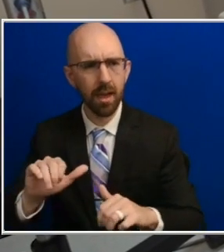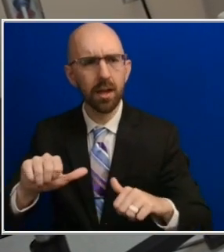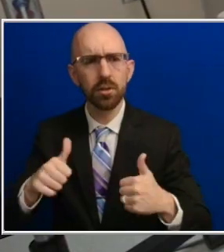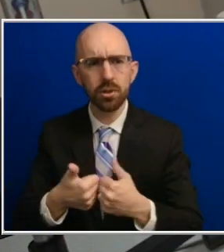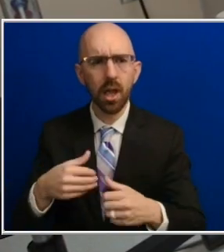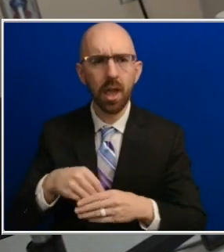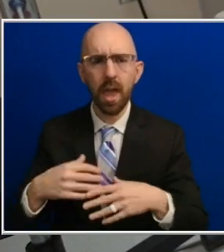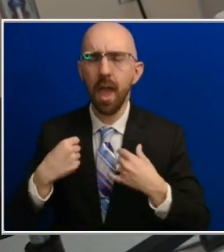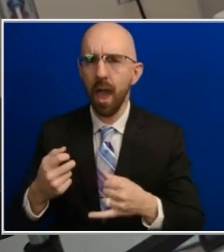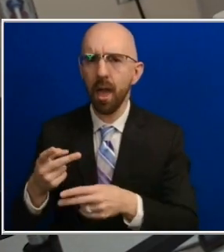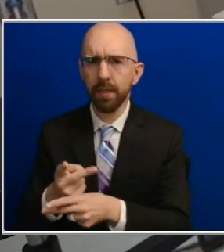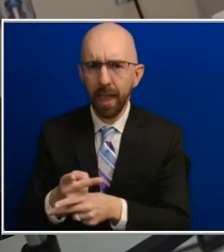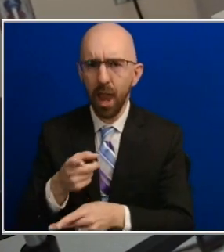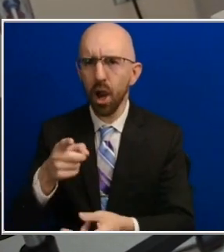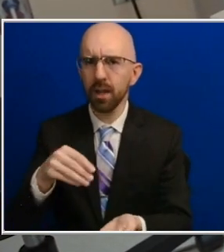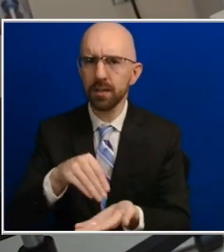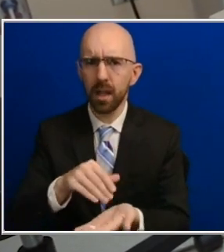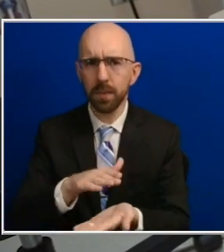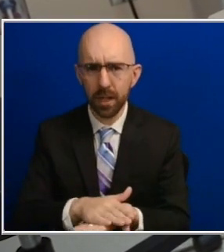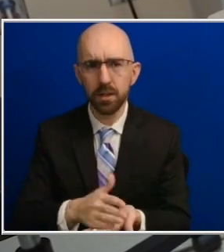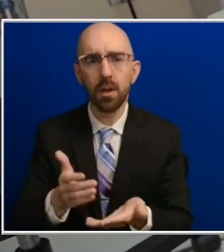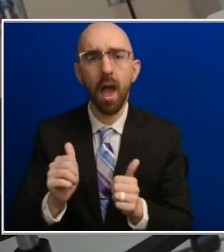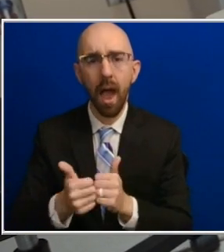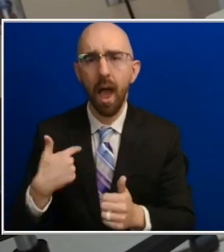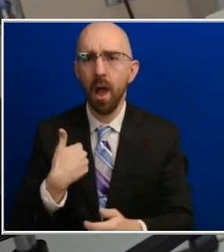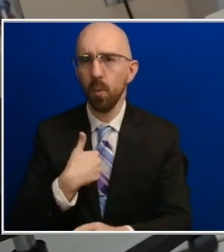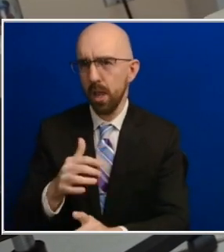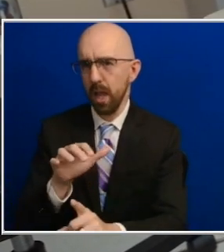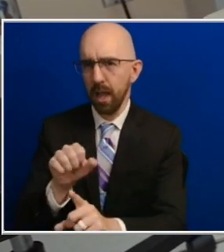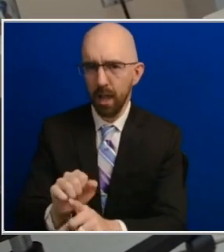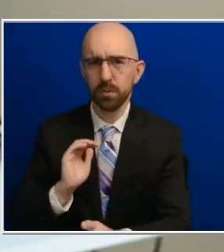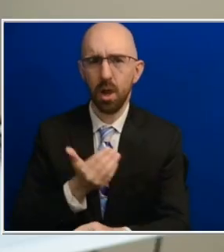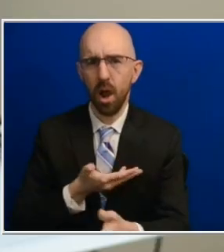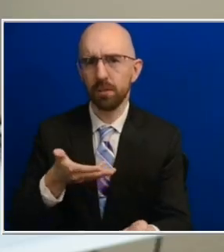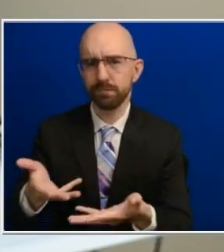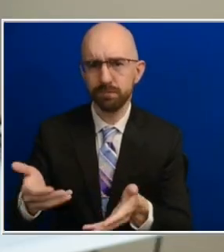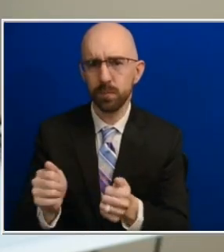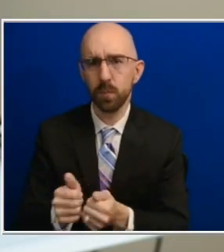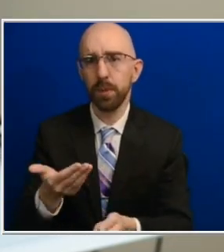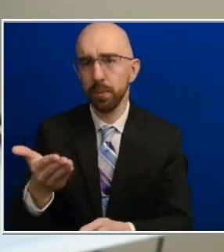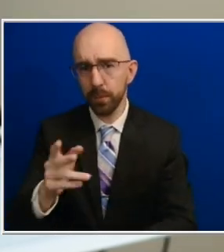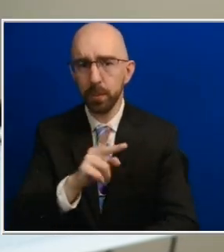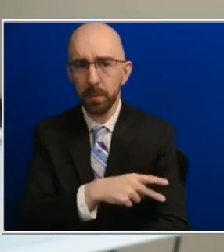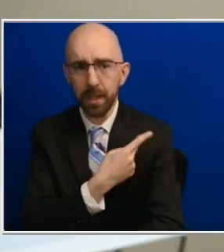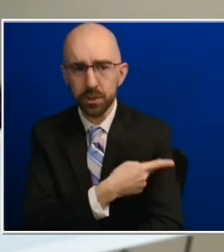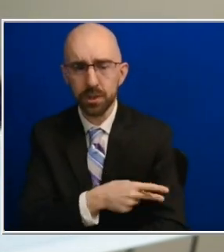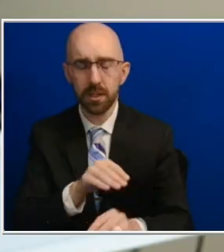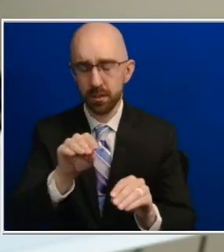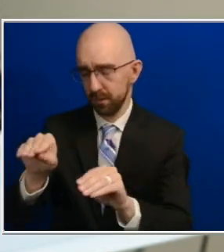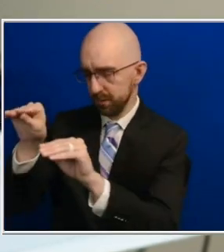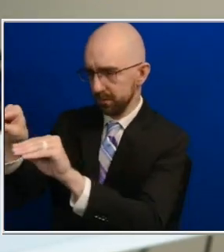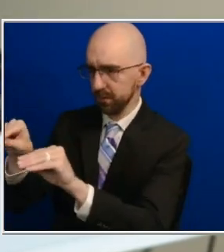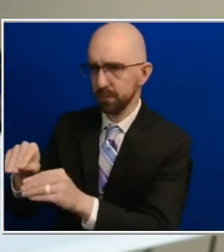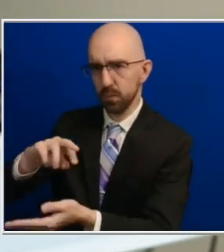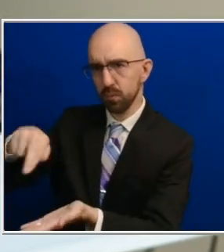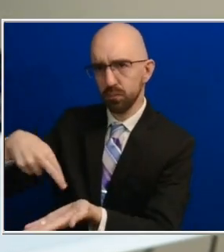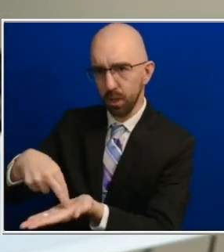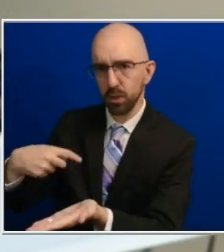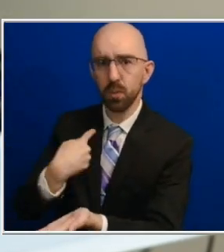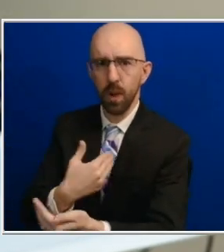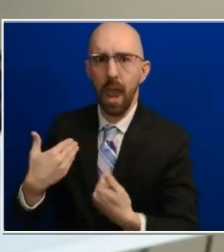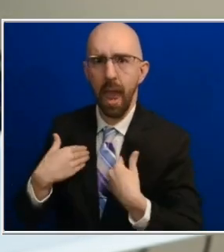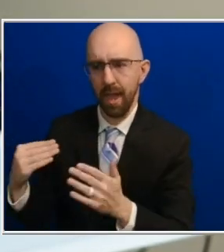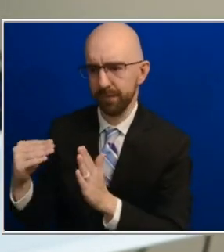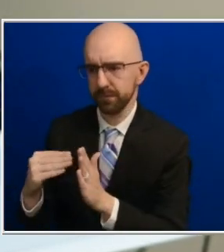is documentation, right? So how we capture our interaction with you as a patient and put it into the medical records that we have a log of what